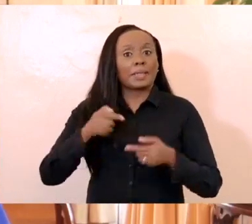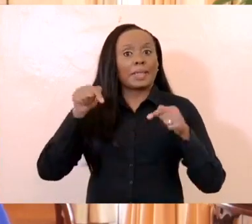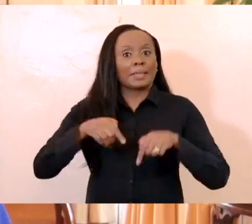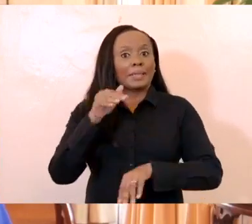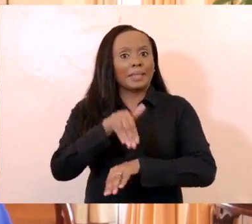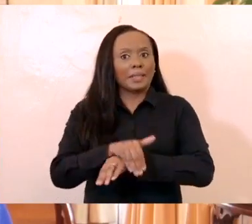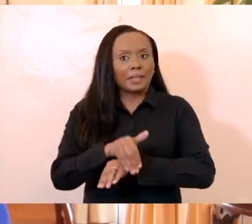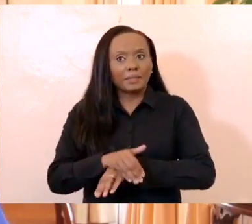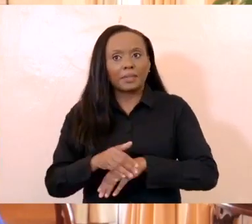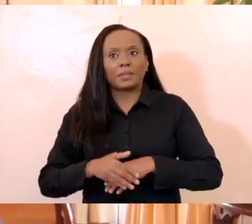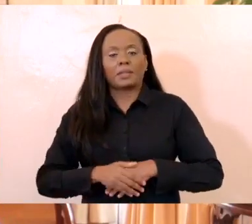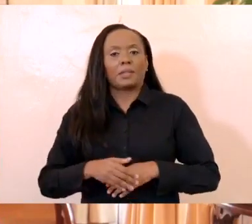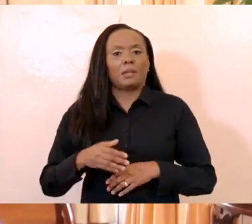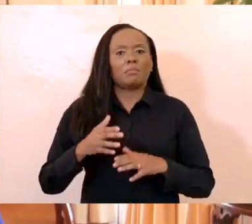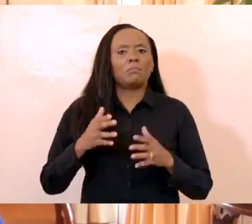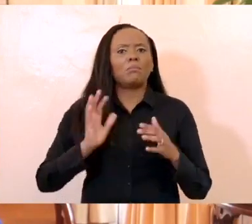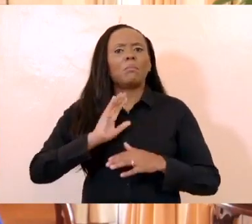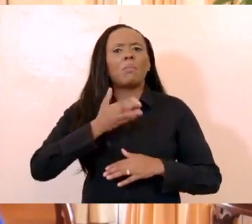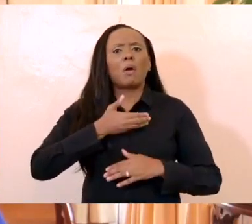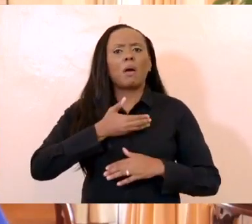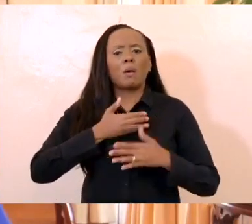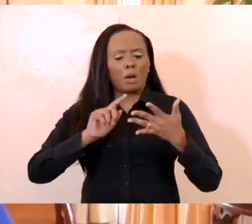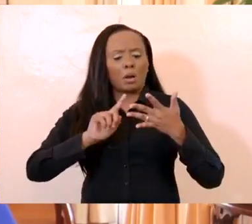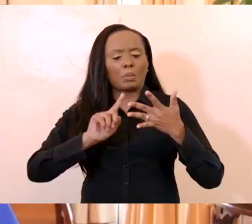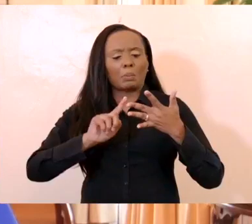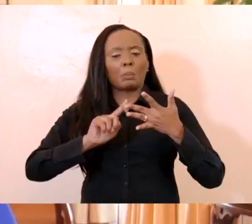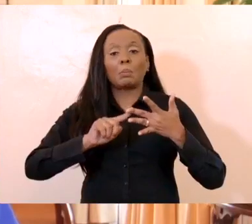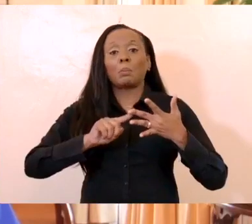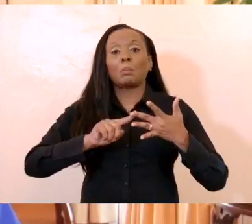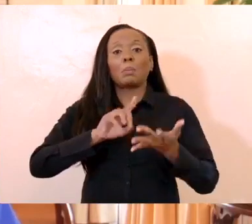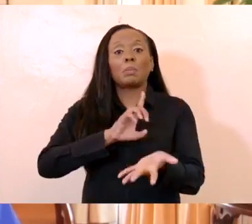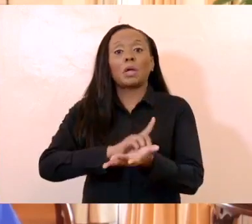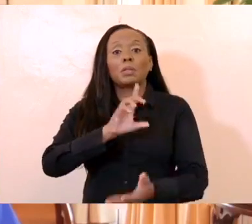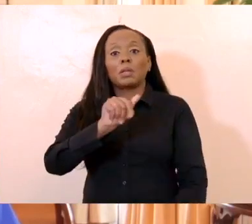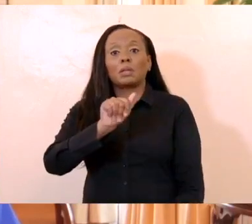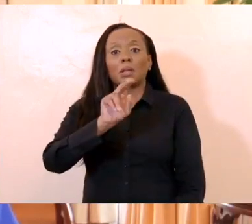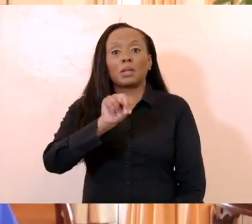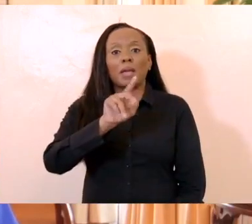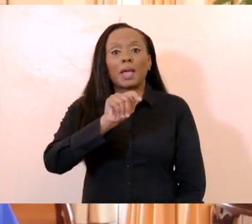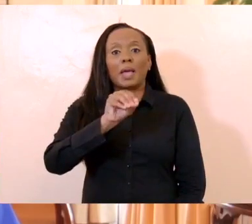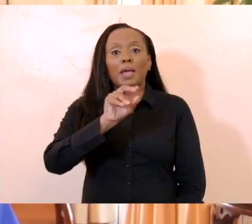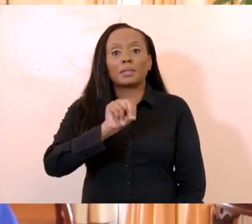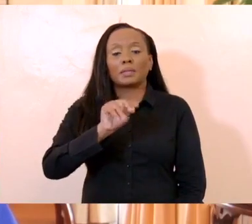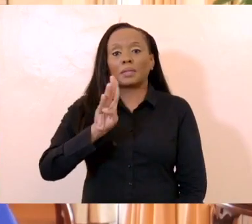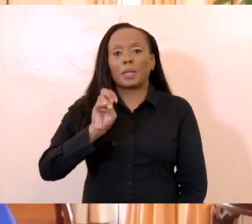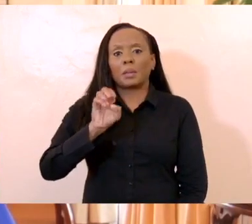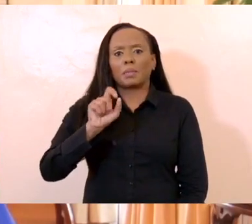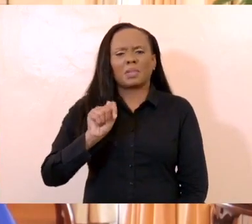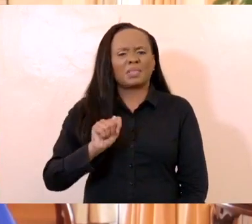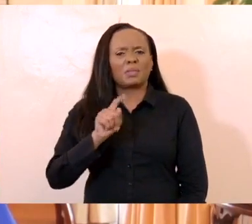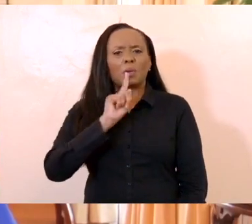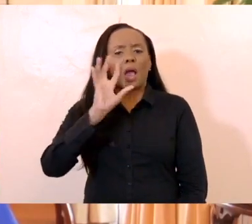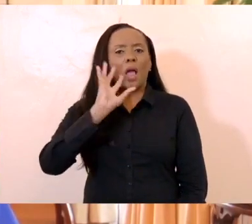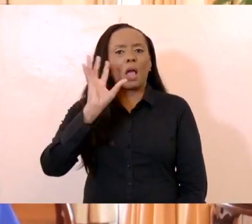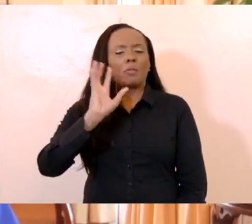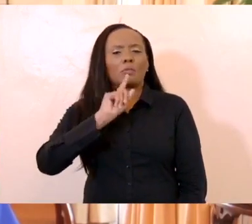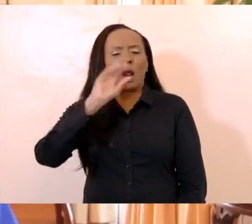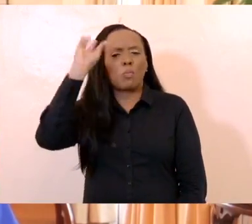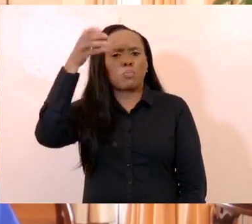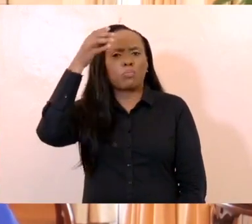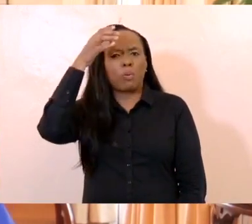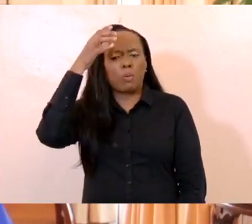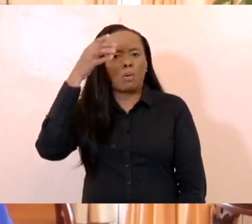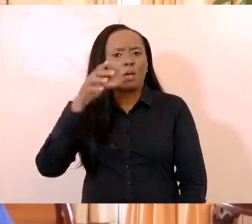COVID-19 outbreak, are Dr. Anton Best, who is a public health specialist with the Ministry of Health and